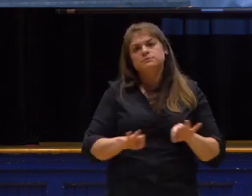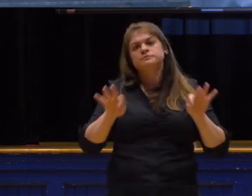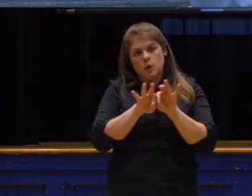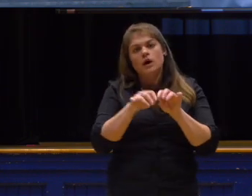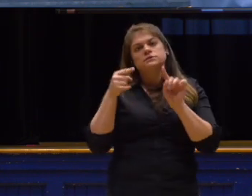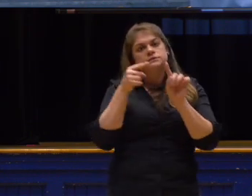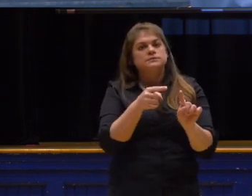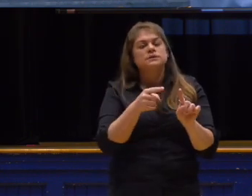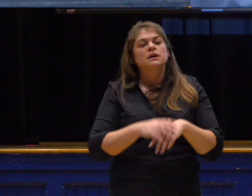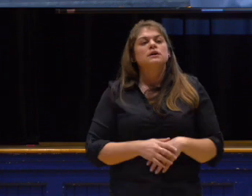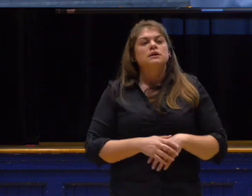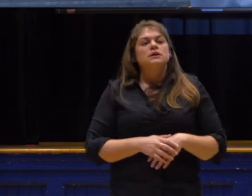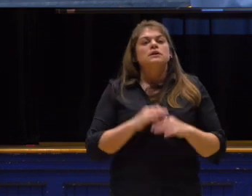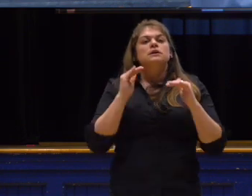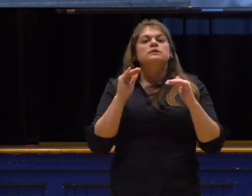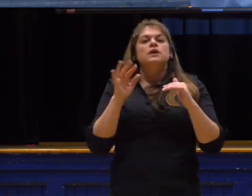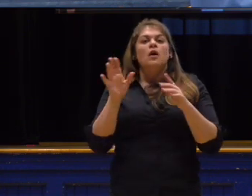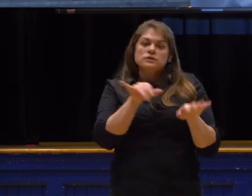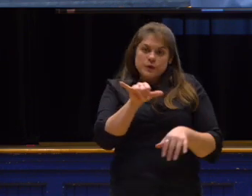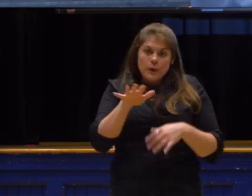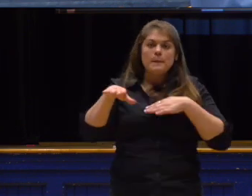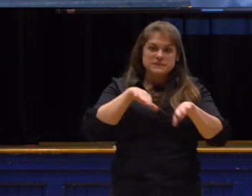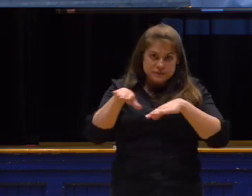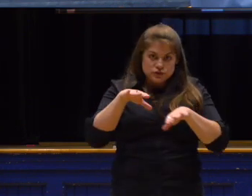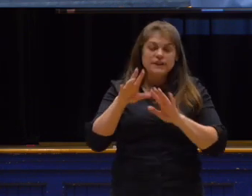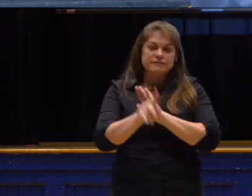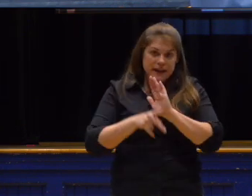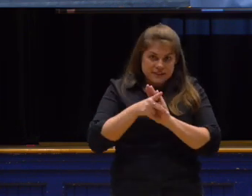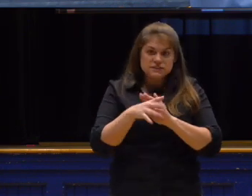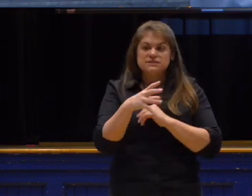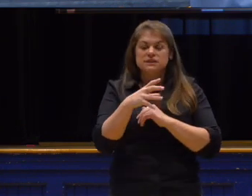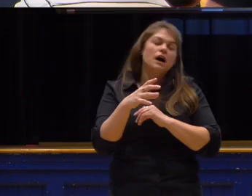we've talked about, the pedestrian phases and facilities,